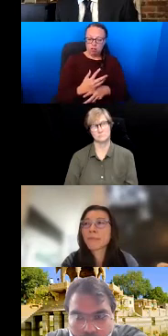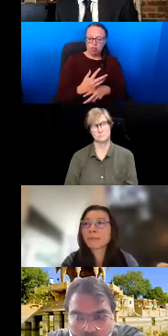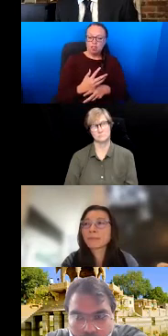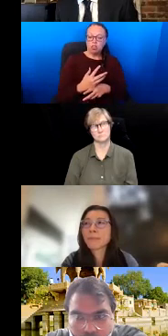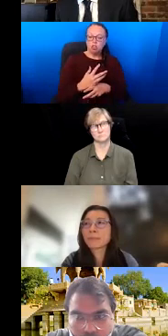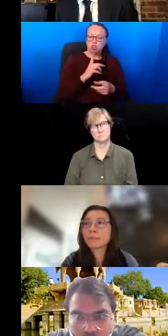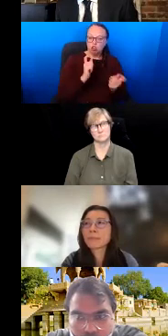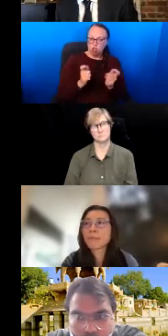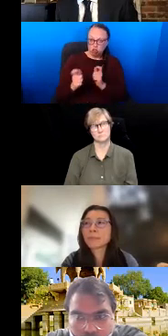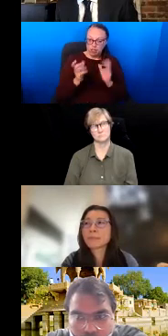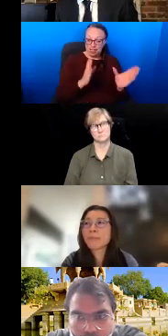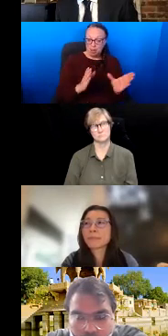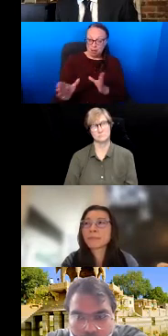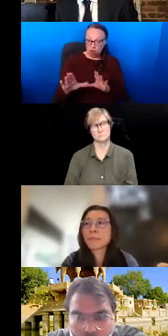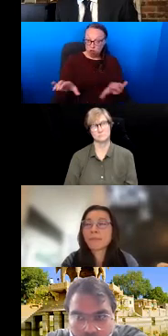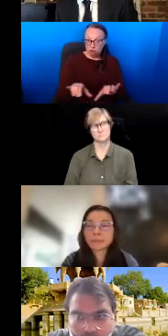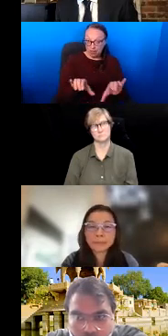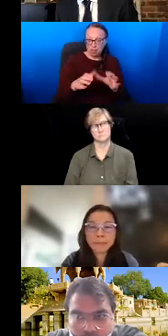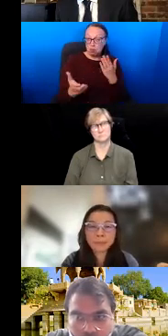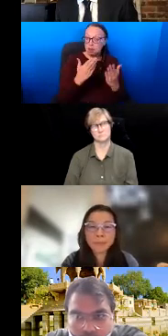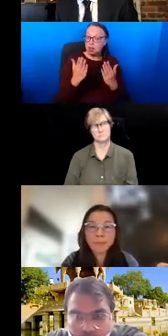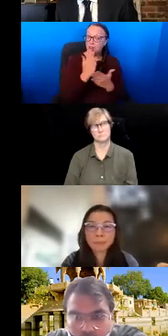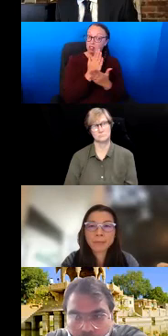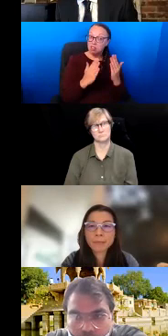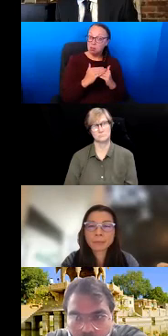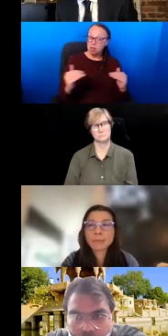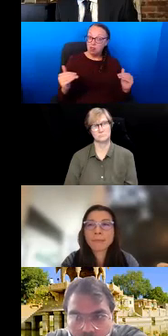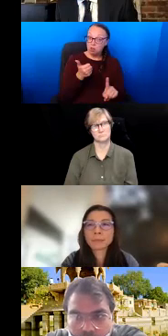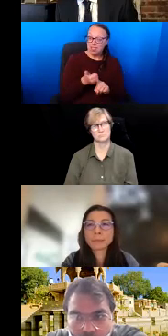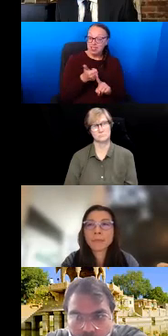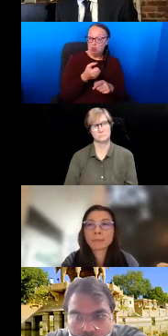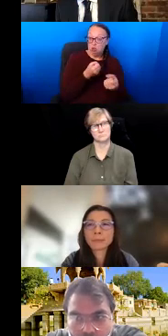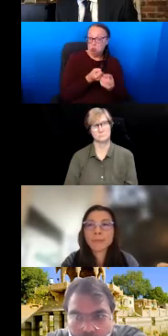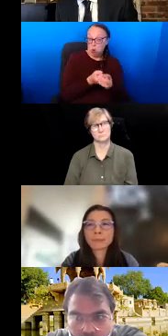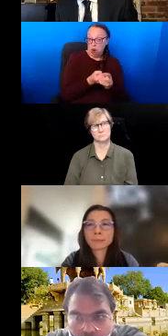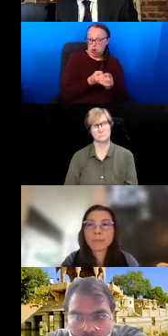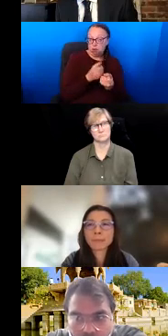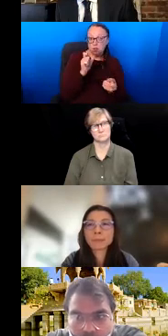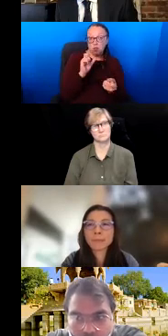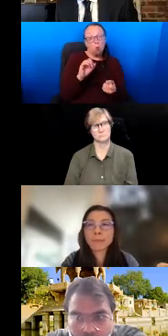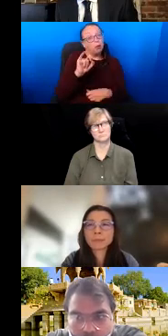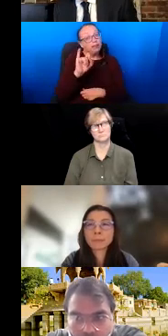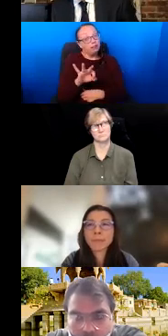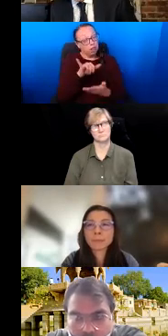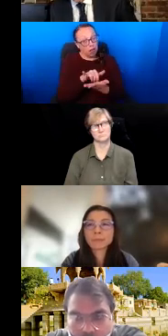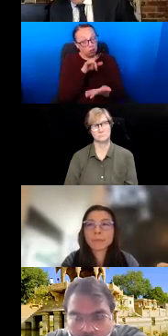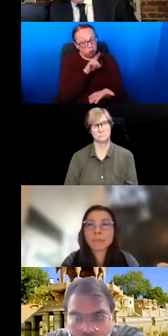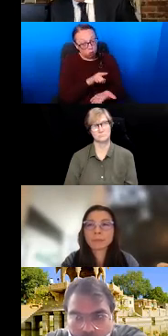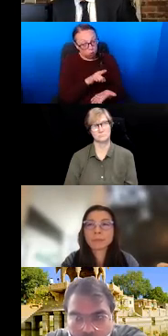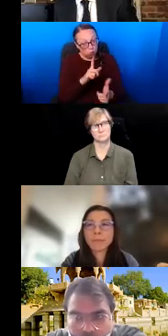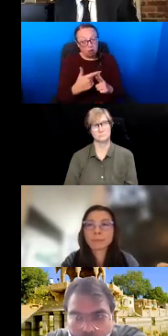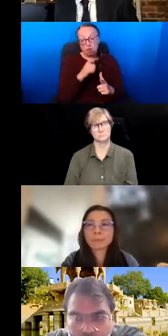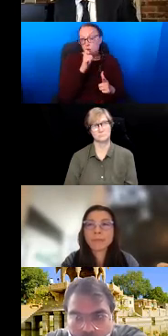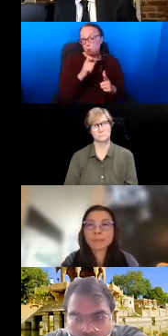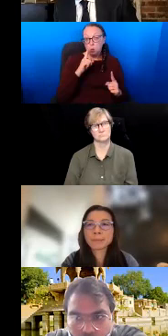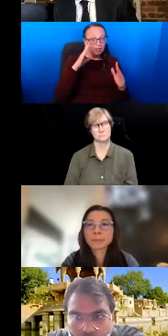of cortical activity that may be on some level self-reifying. So if that's the case, then you wouldn't expect